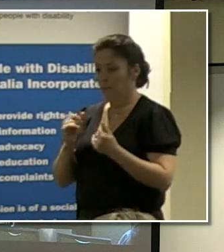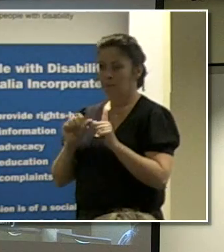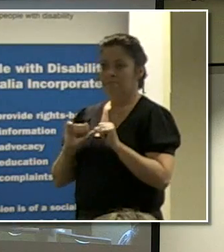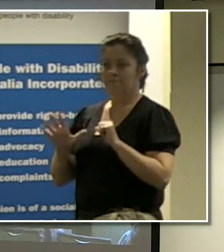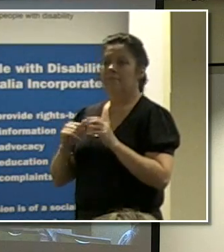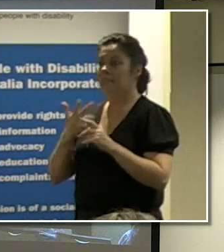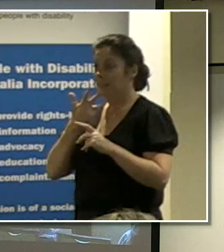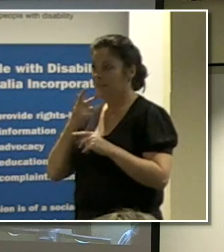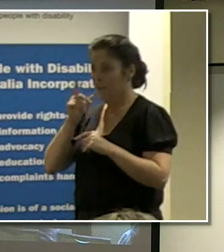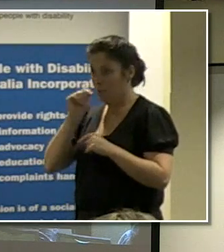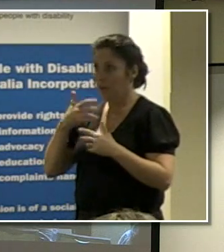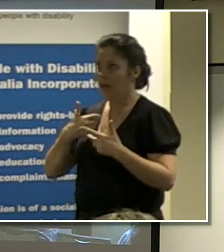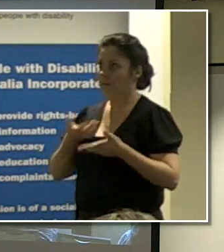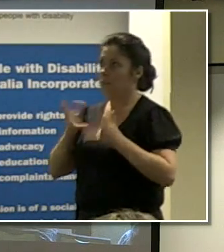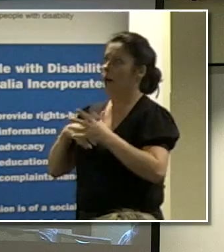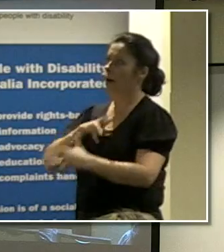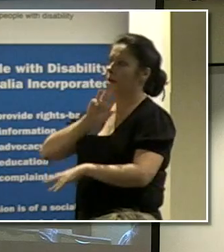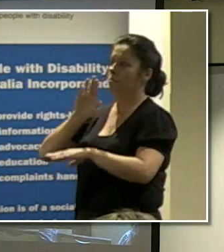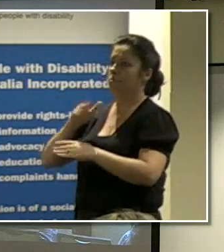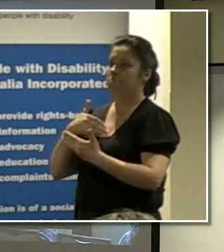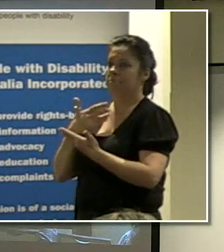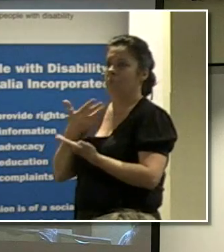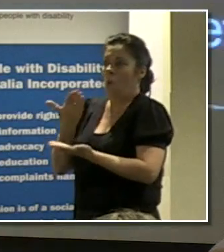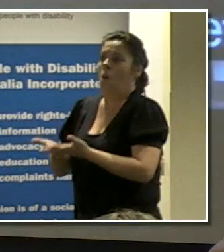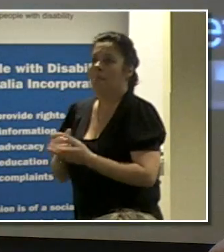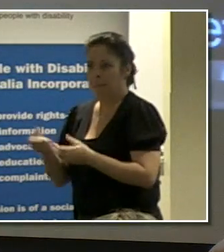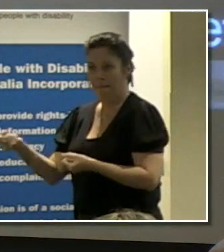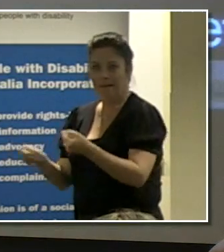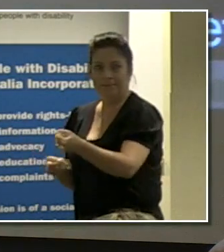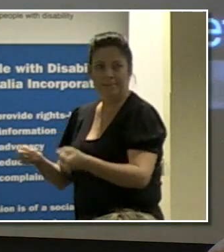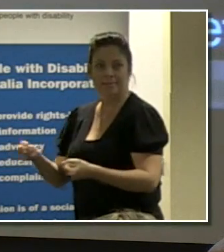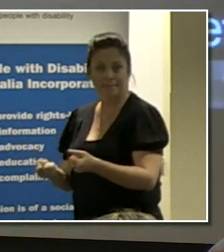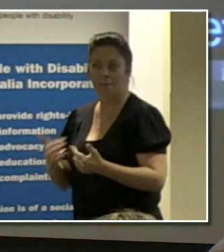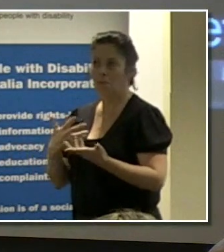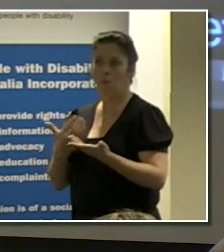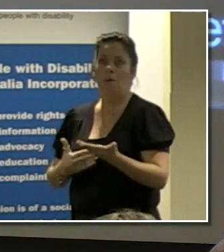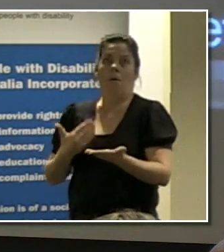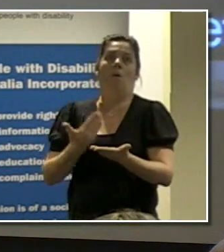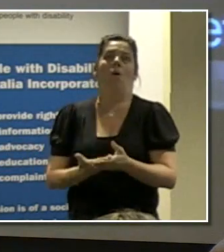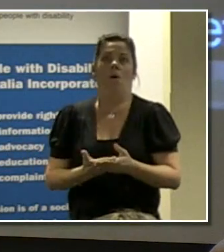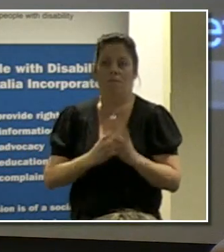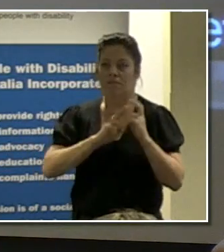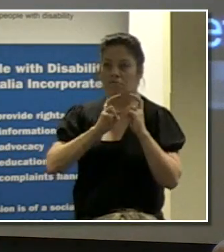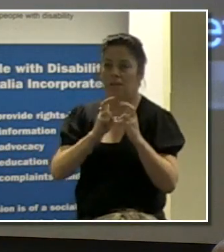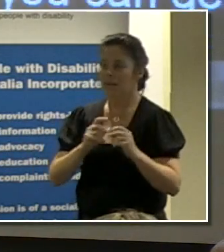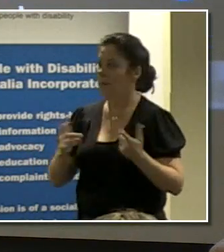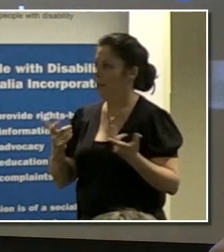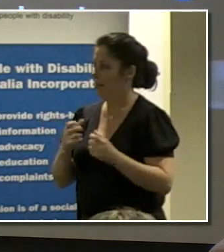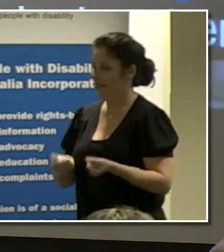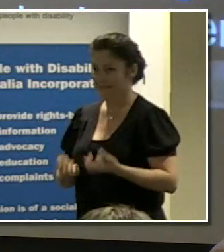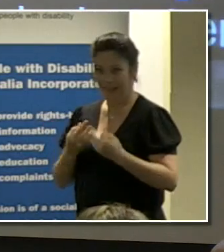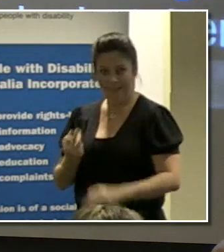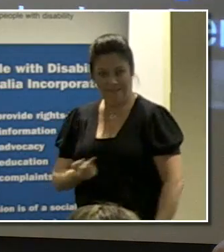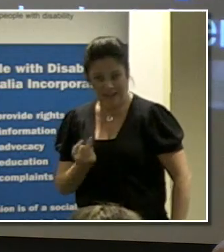if you can get on to a bus or a train, but there are no buses or trains running,